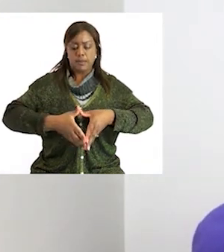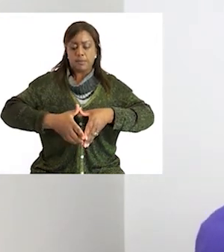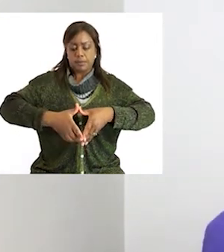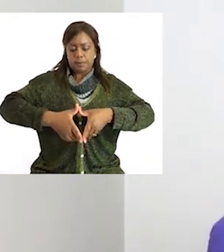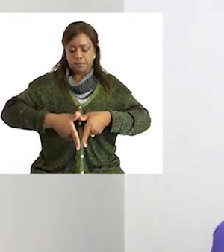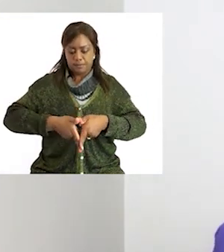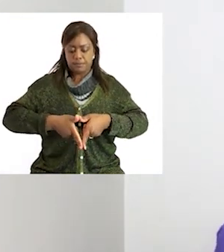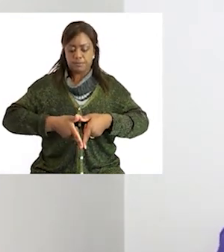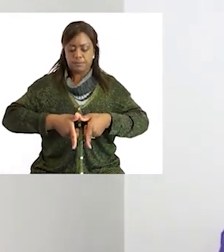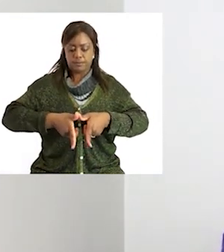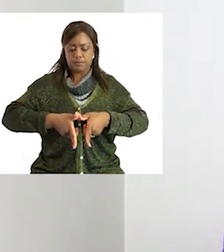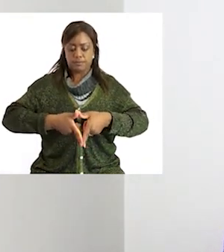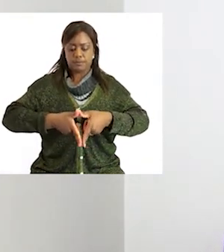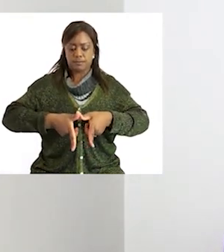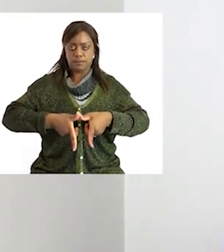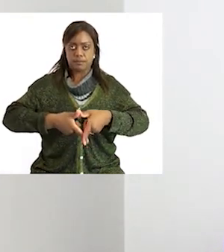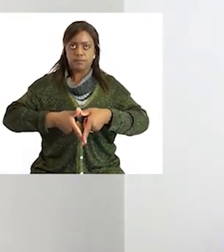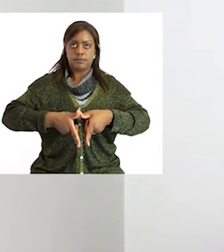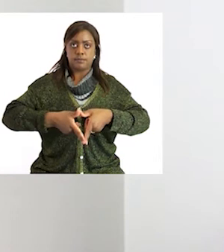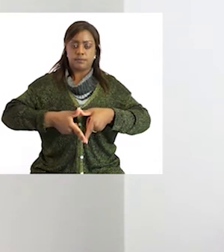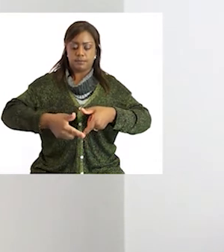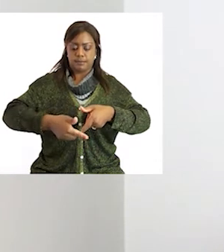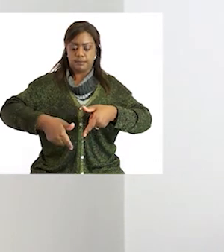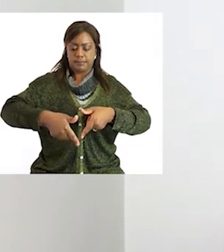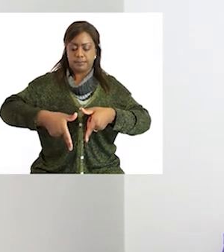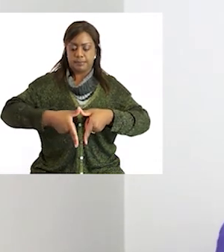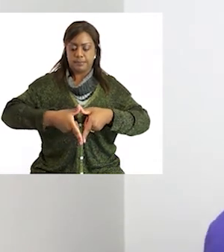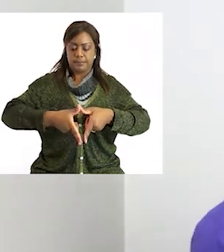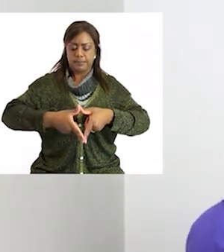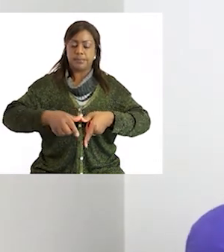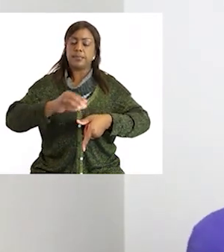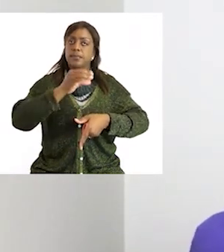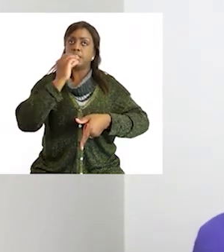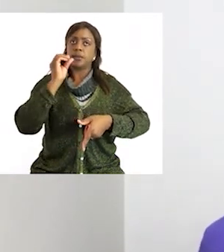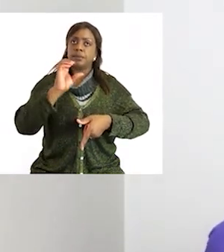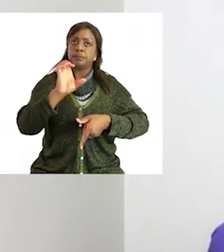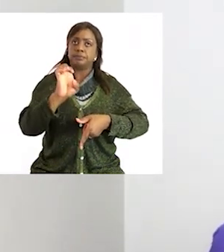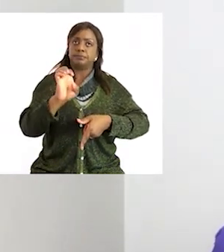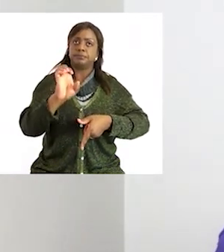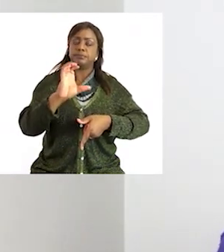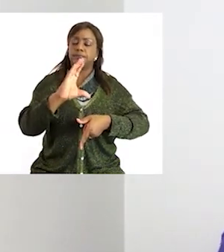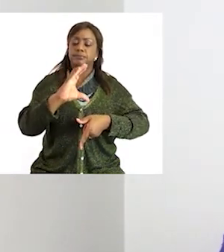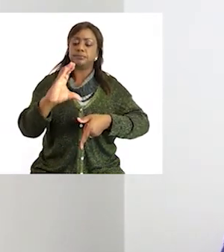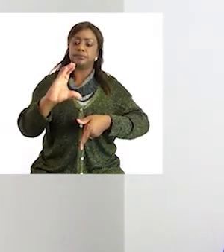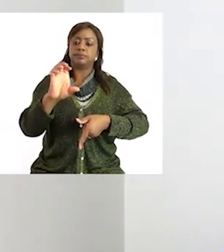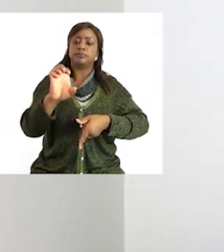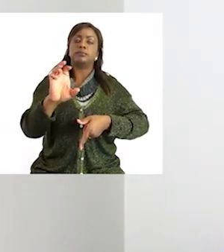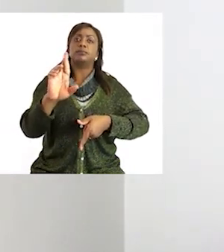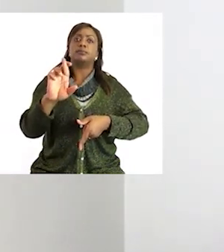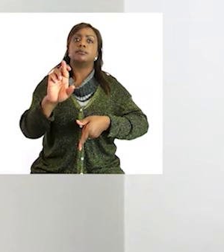for closing and opening known as the cervix. And from the cervix we have